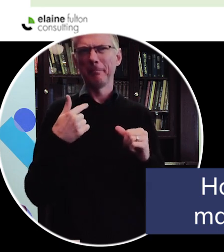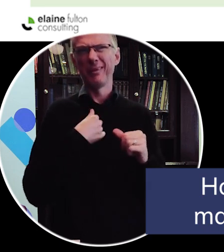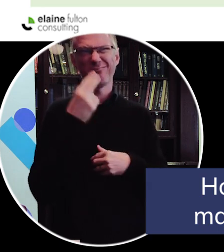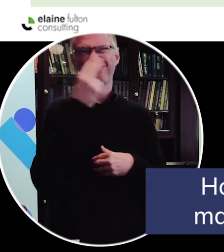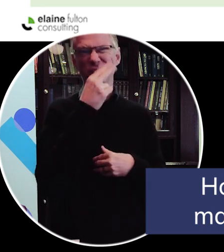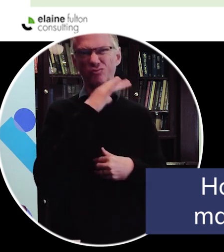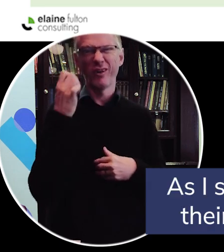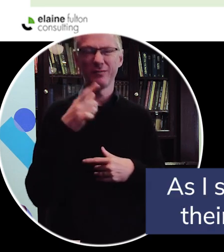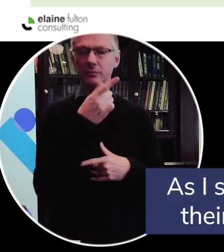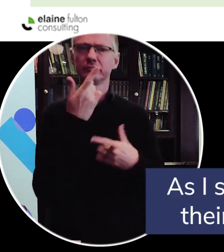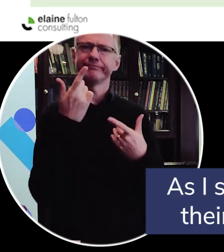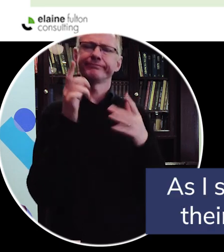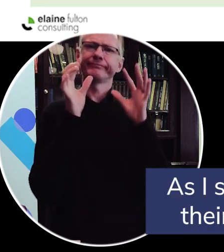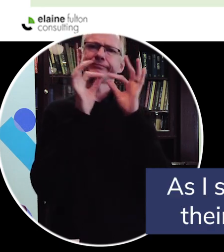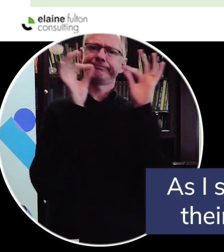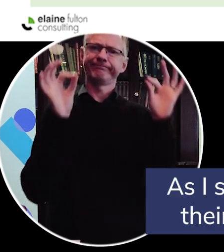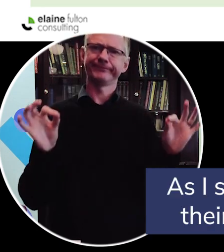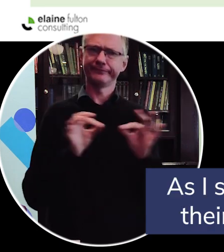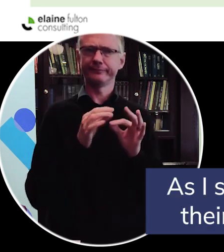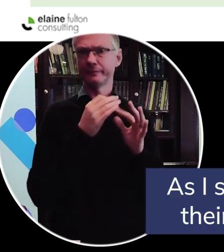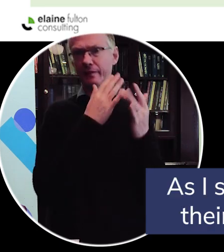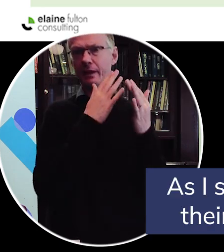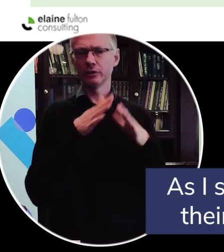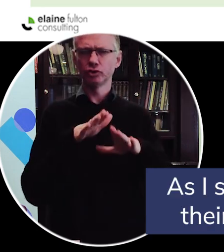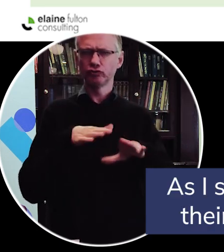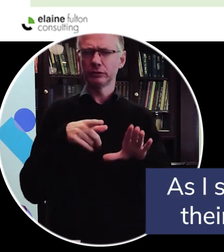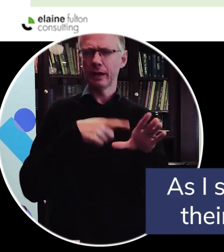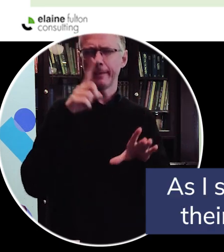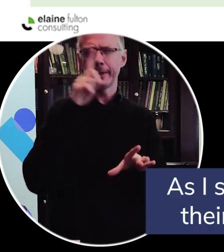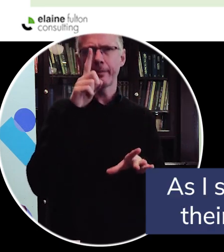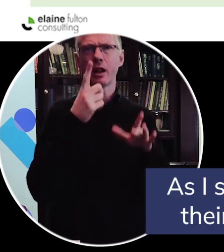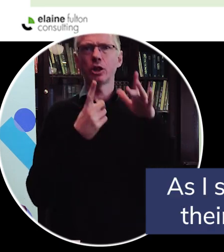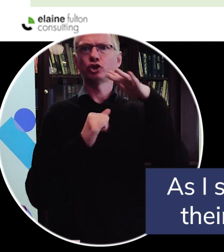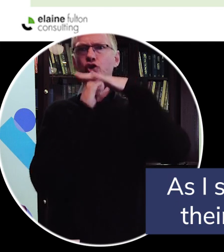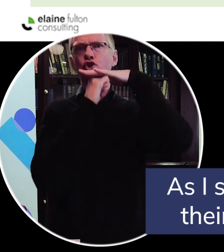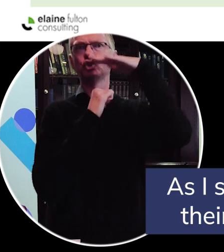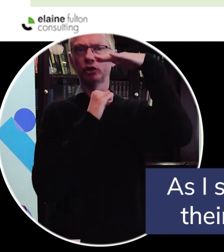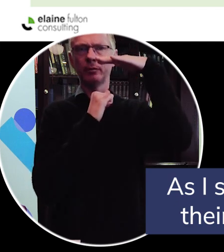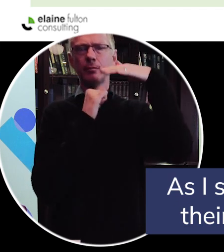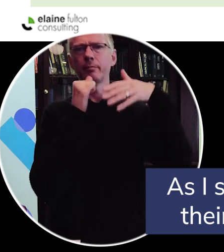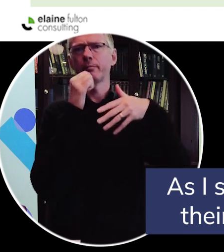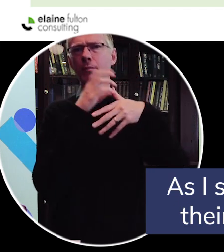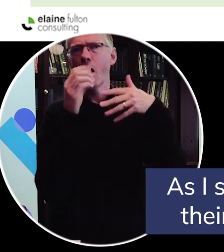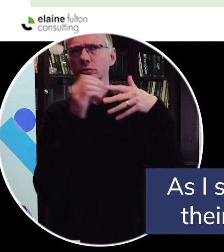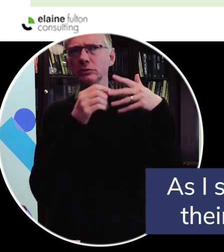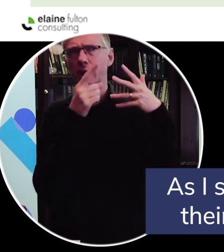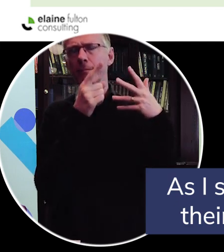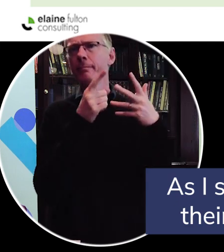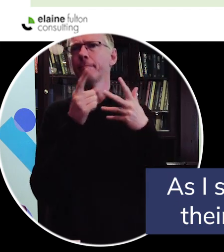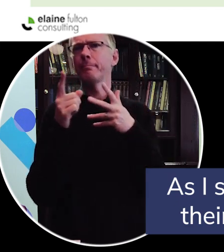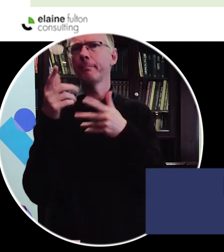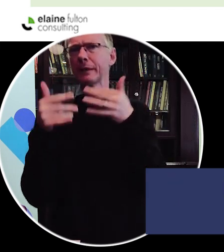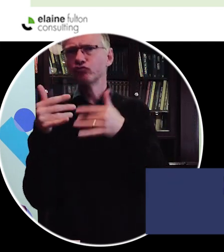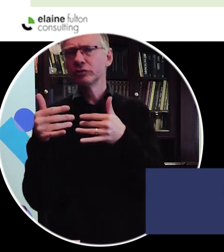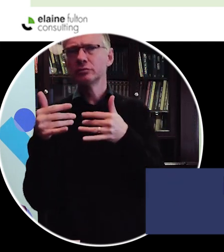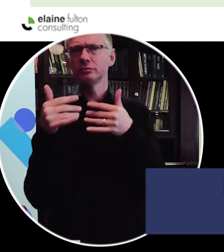is the outline framework. As I said, with babies, children, young people at the top, their outcomes, indicators and metrics across the